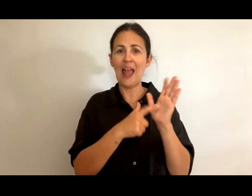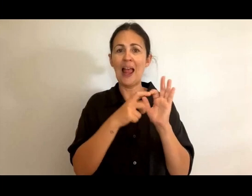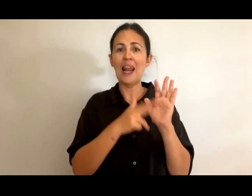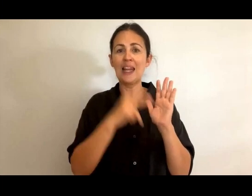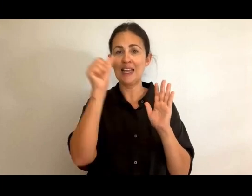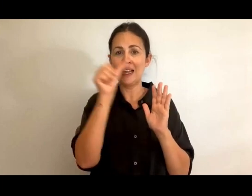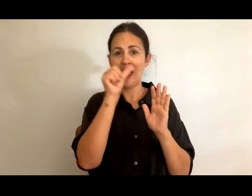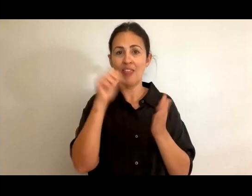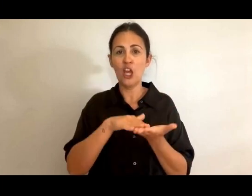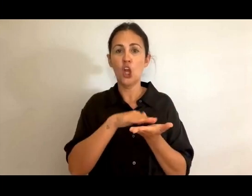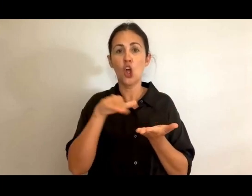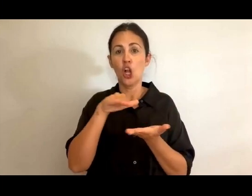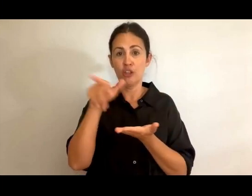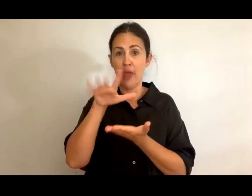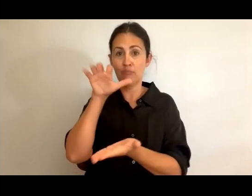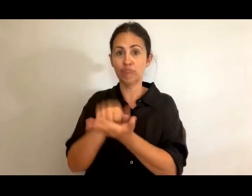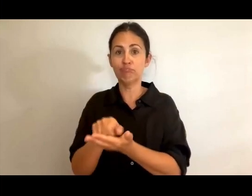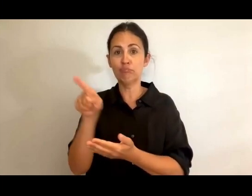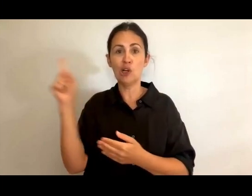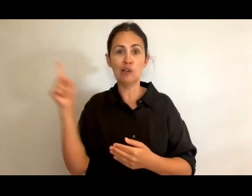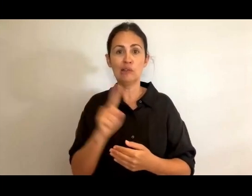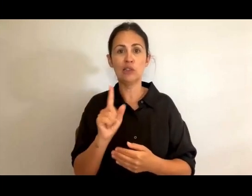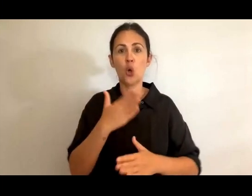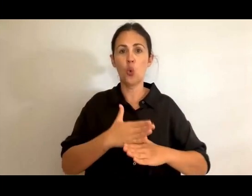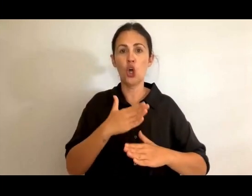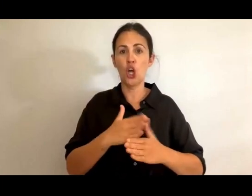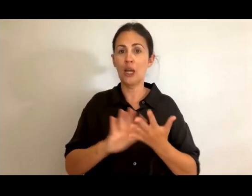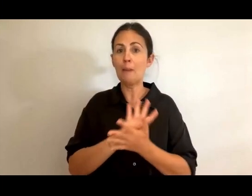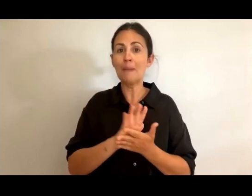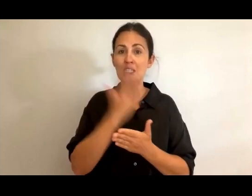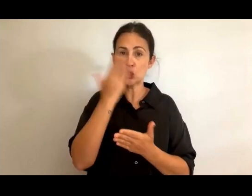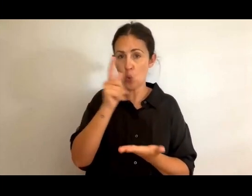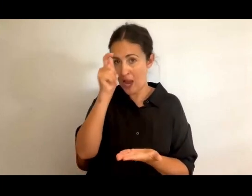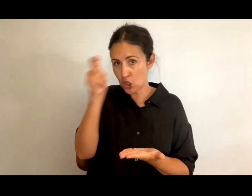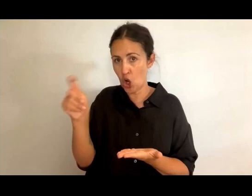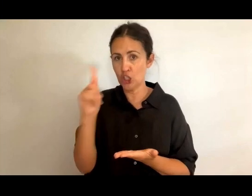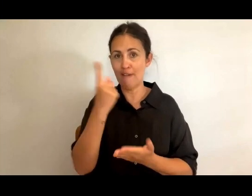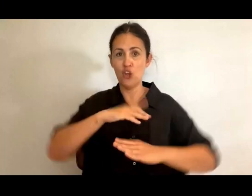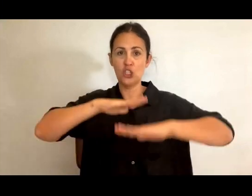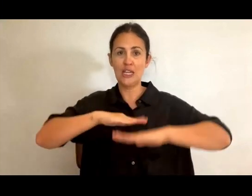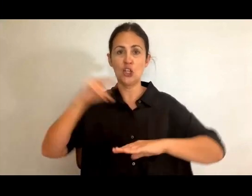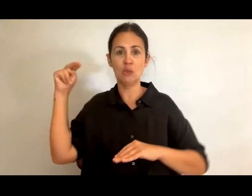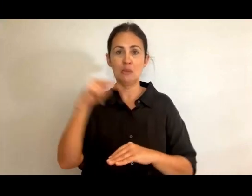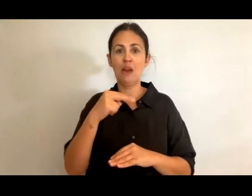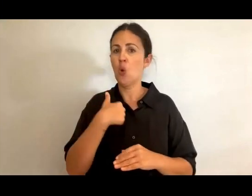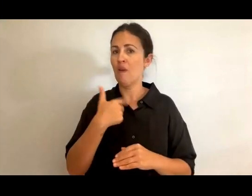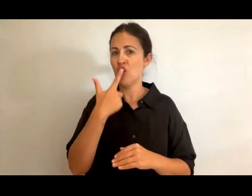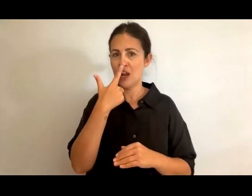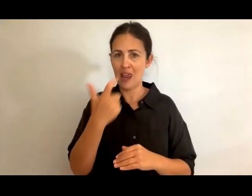in acknowledging First Nation perspectives, and we're very lucky to have someone like Trina that comes with a huge amount